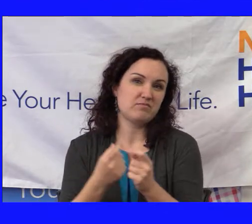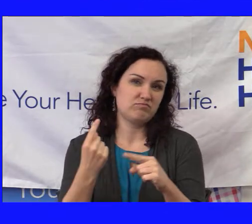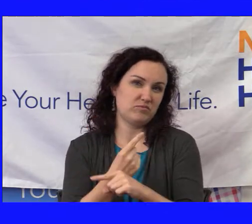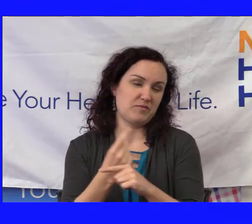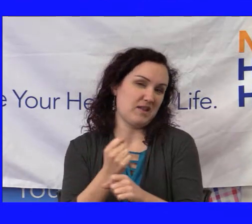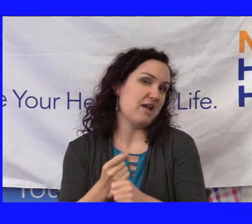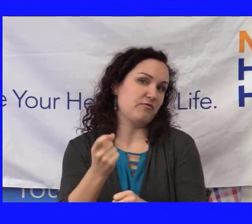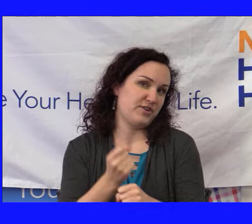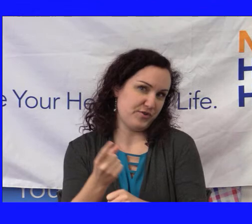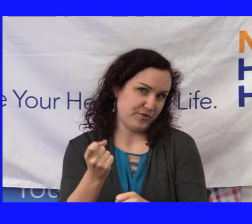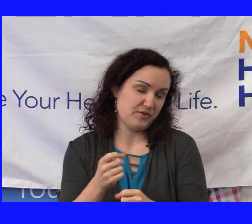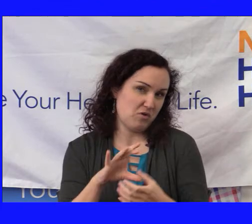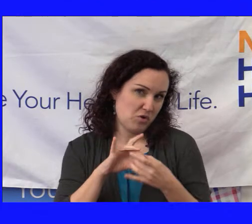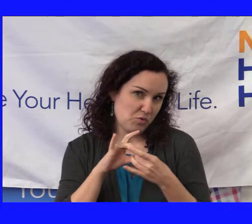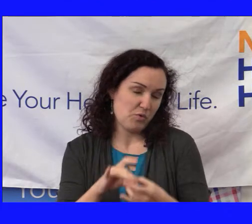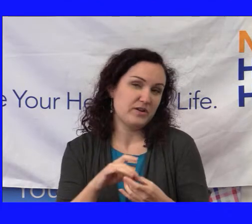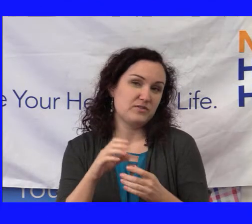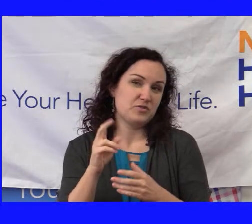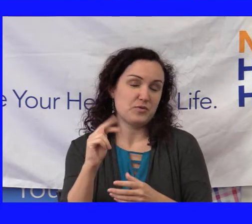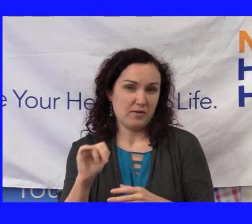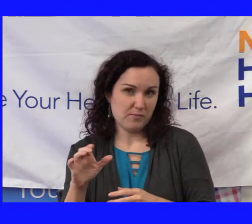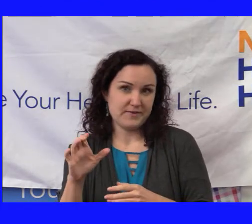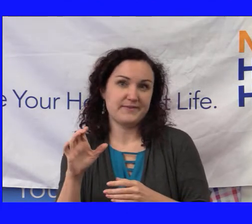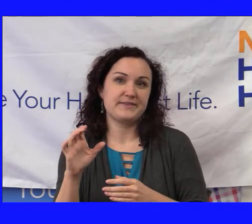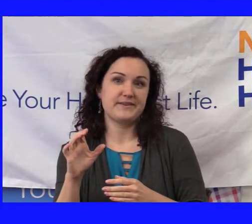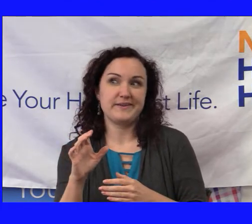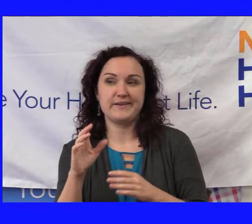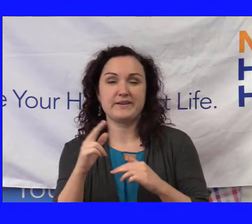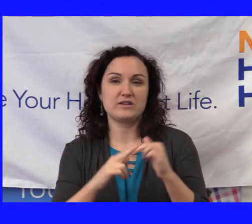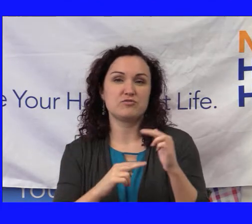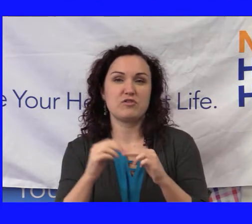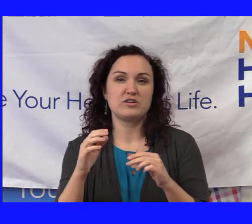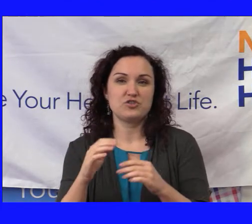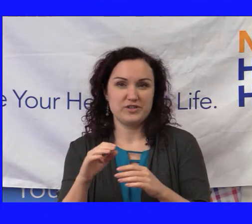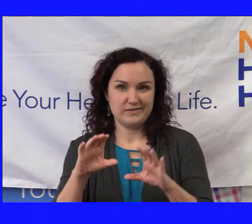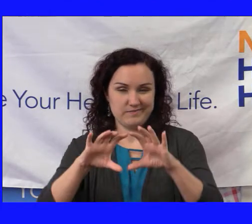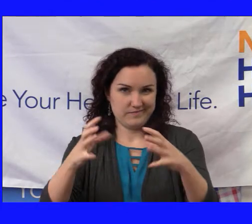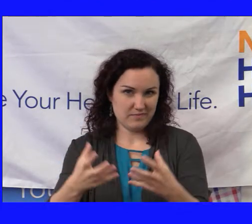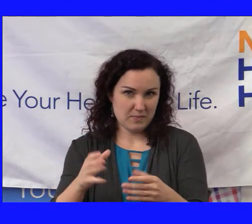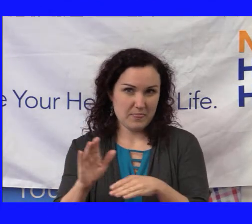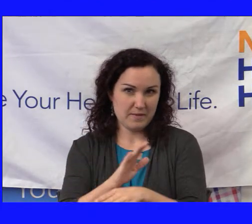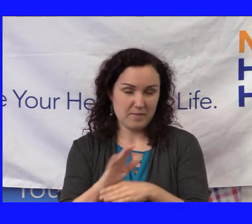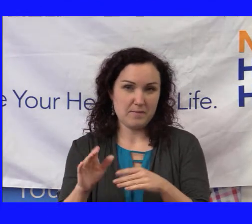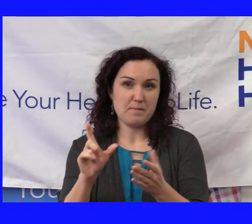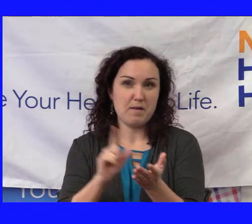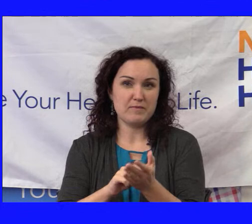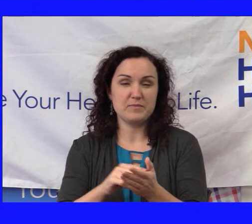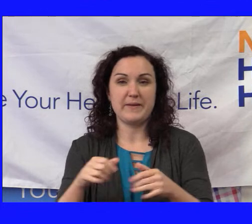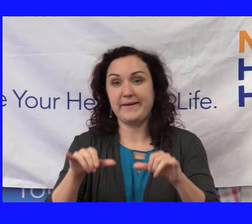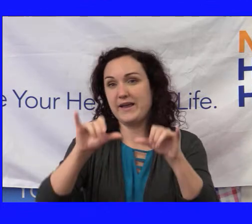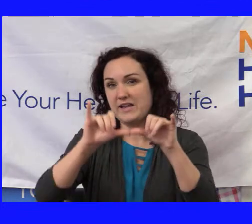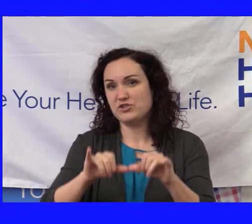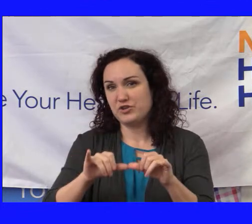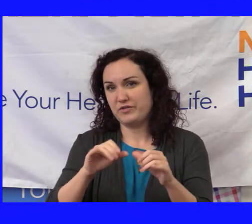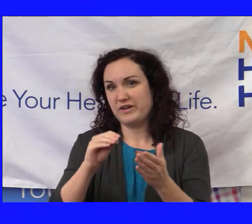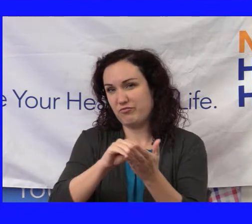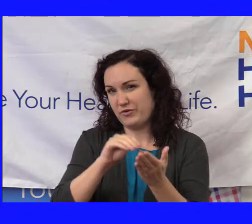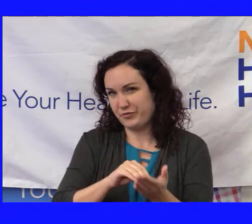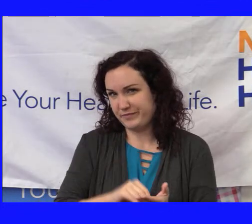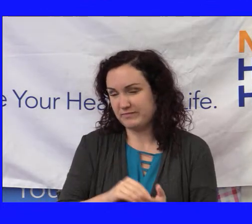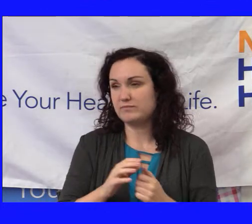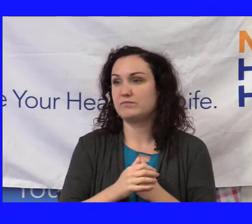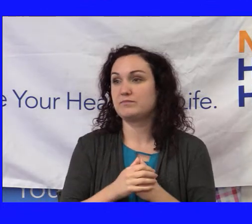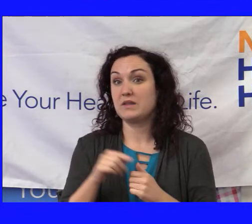regularly, annually, according to New York City cost construction indices published by Engineering News Record.